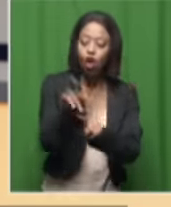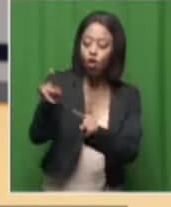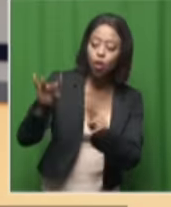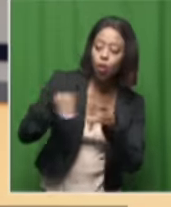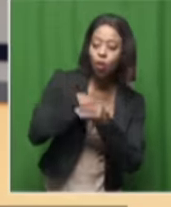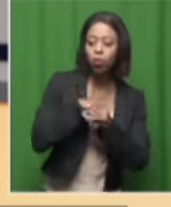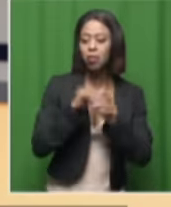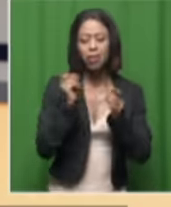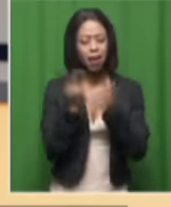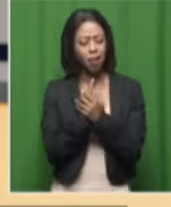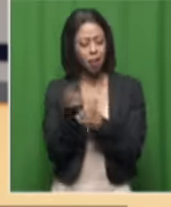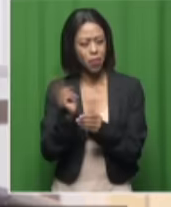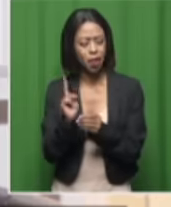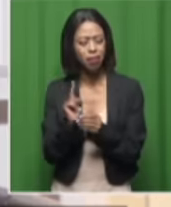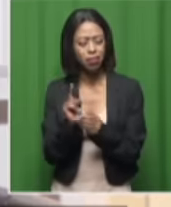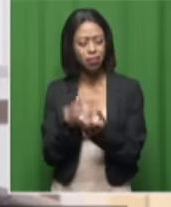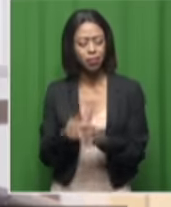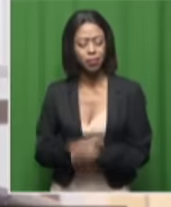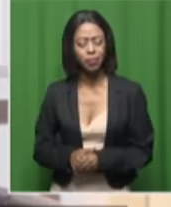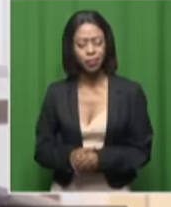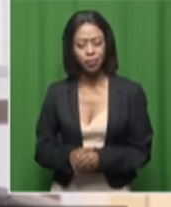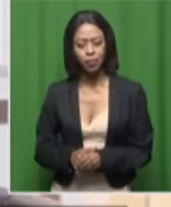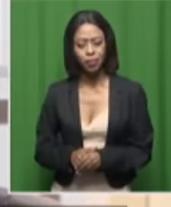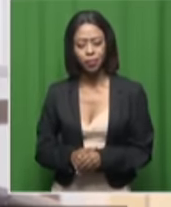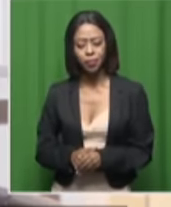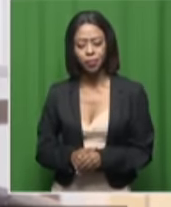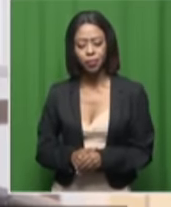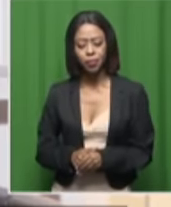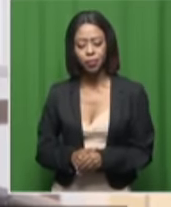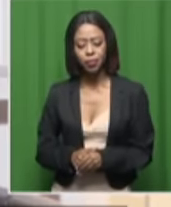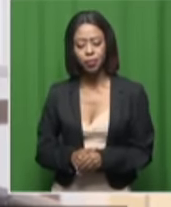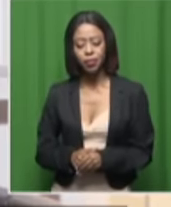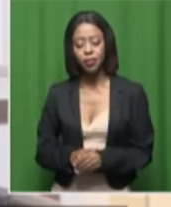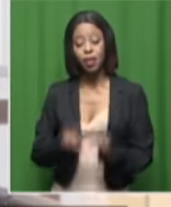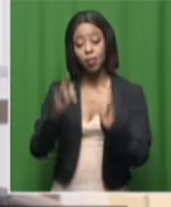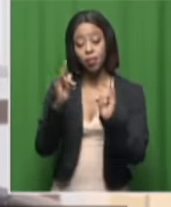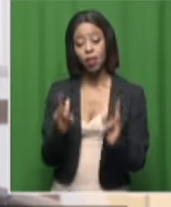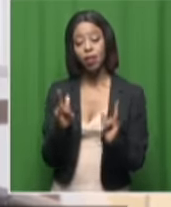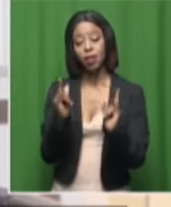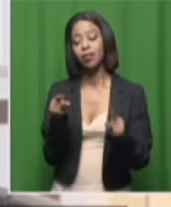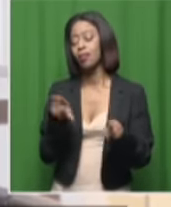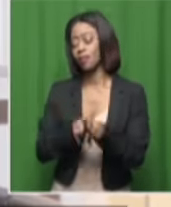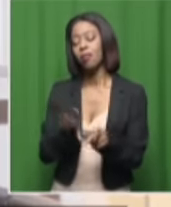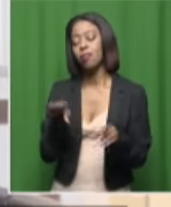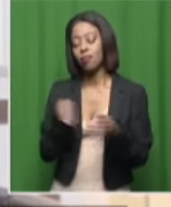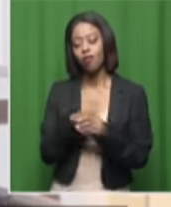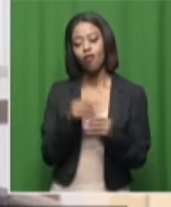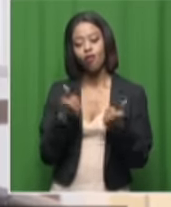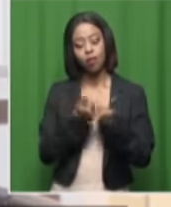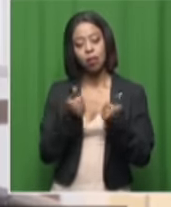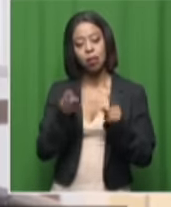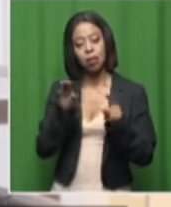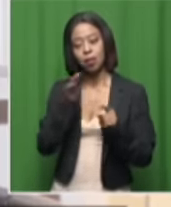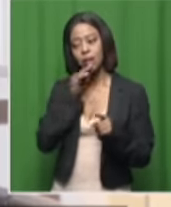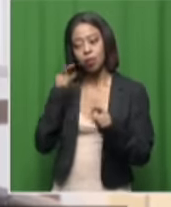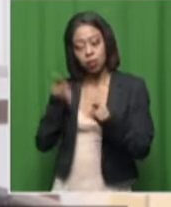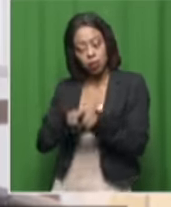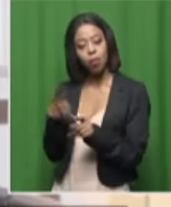the penalty shootout and who's where? As I said before, penalties are part of the game, so the preparations are